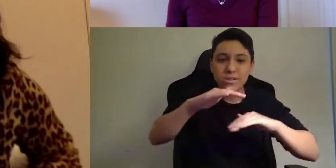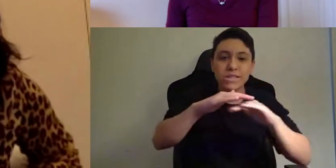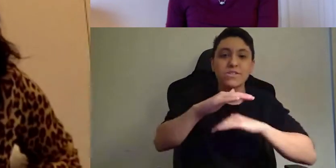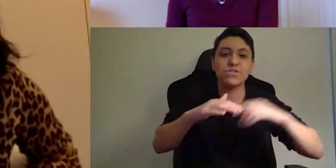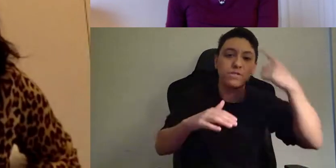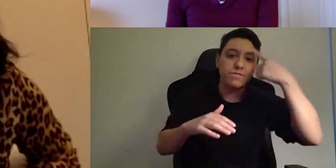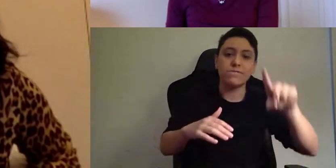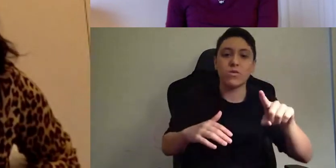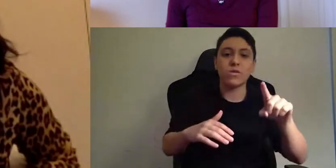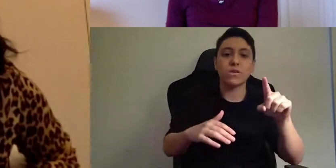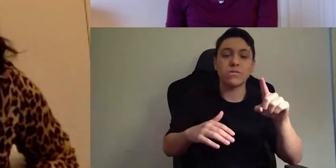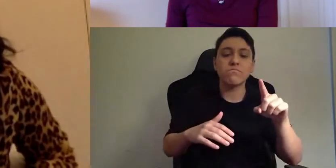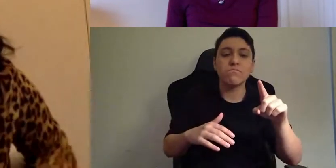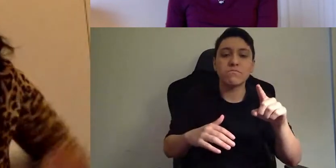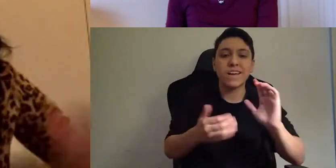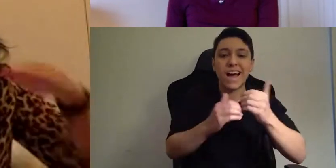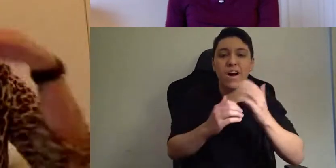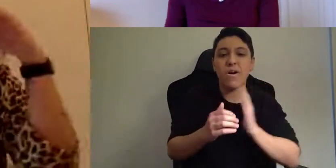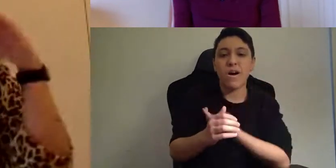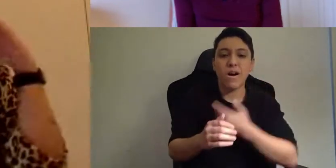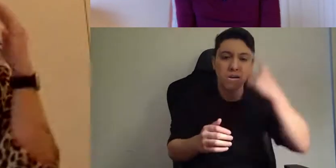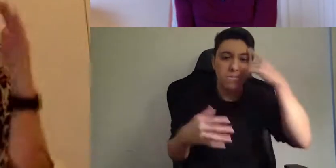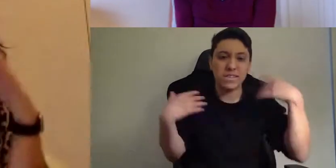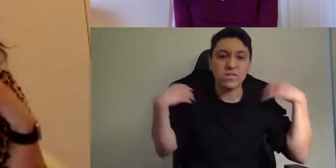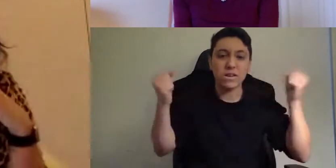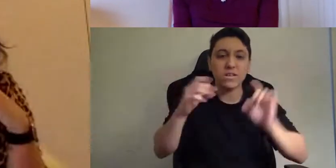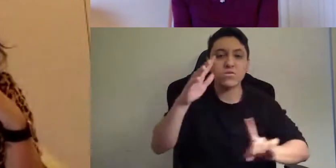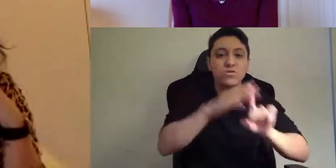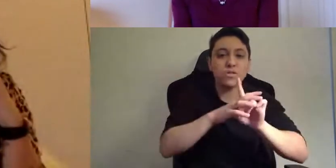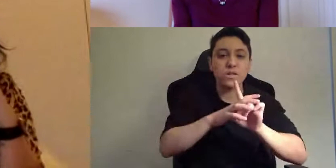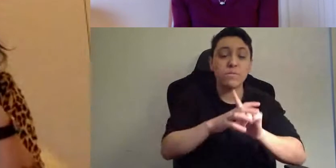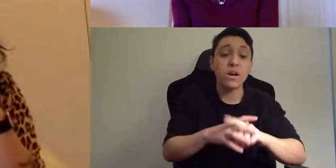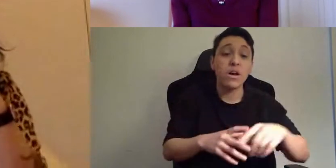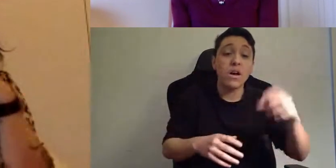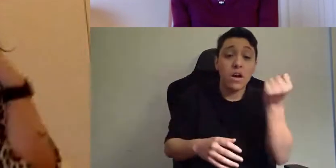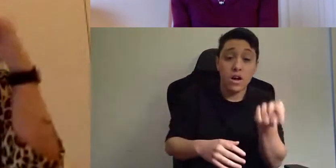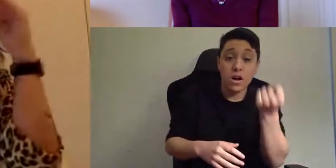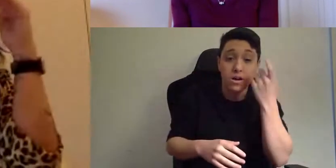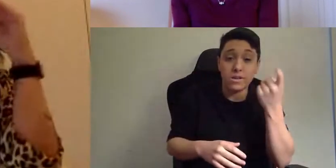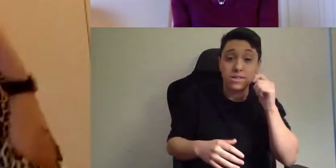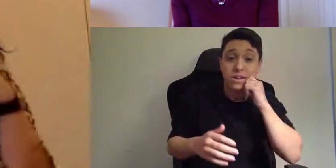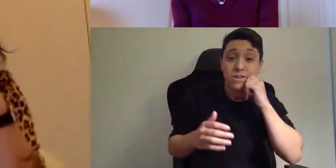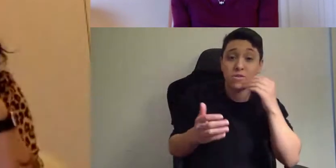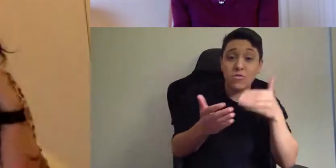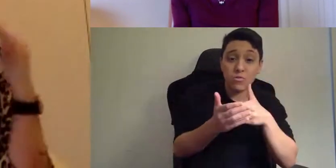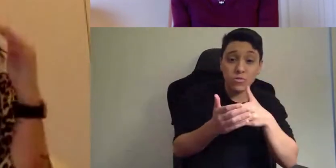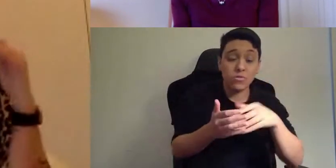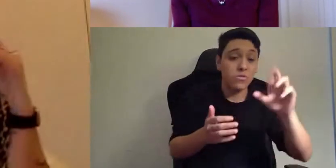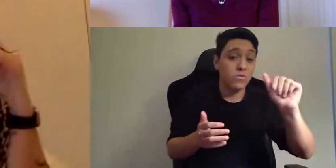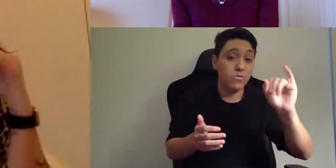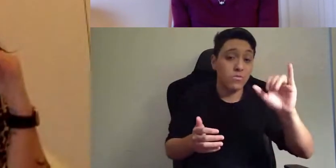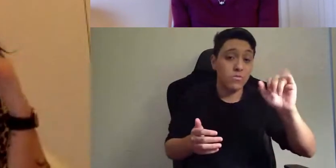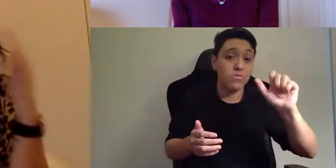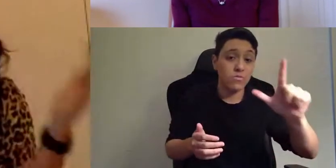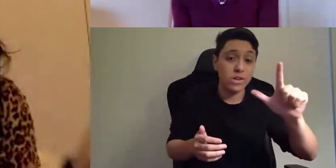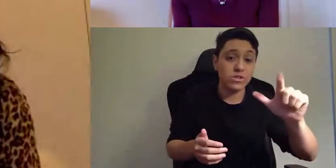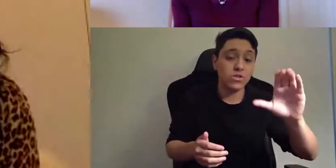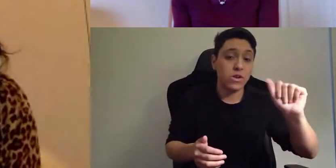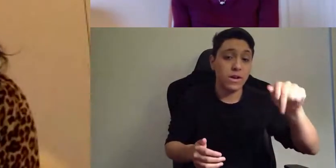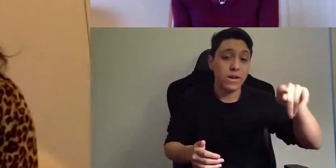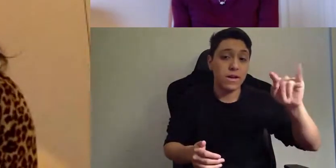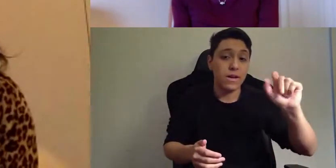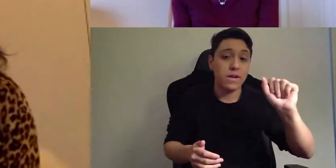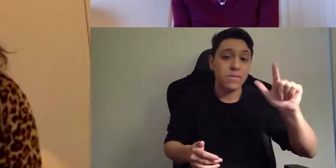mental health shows up. And really understanding racial capitalism as like this system that organizes